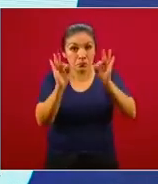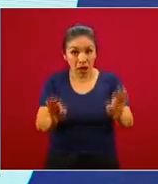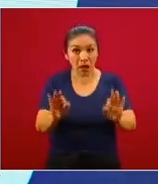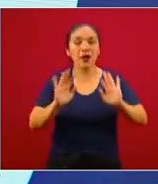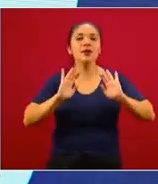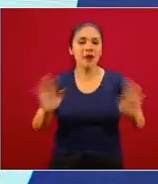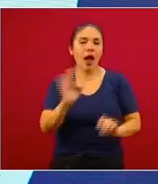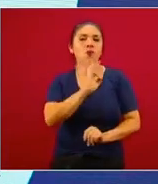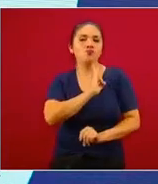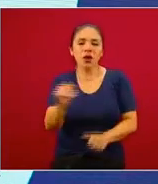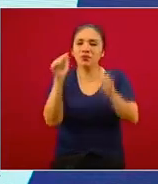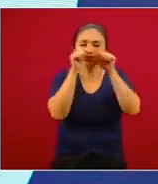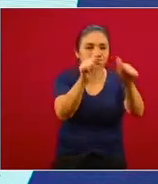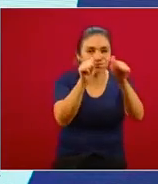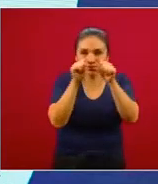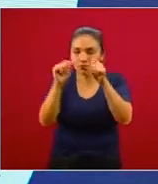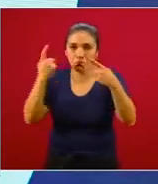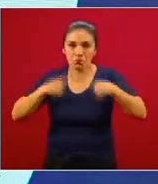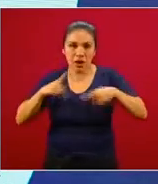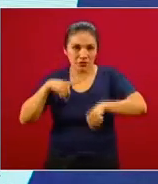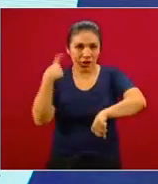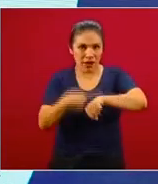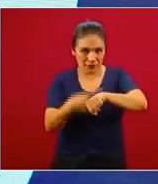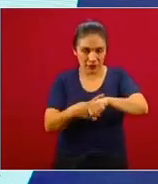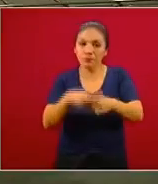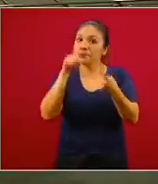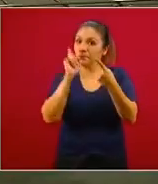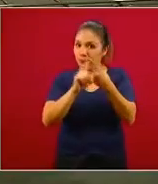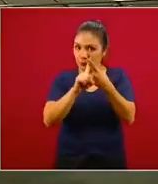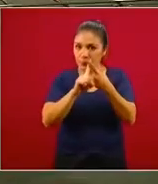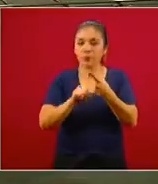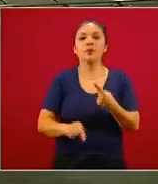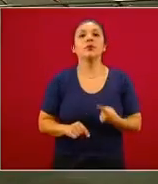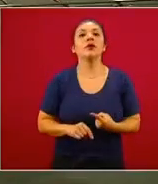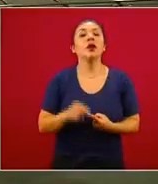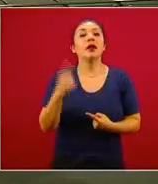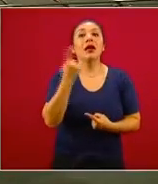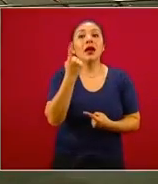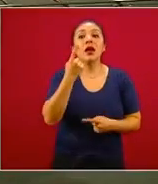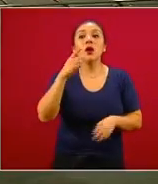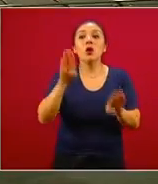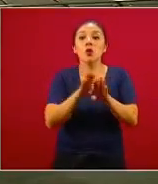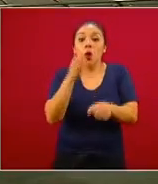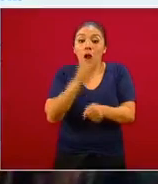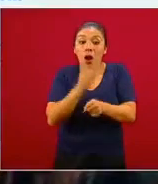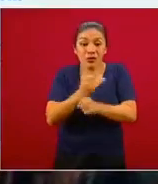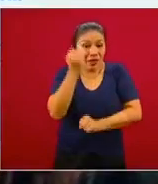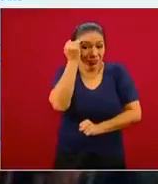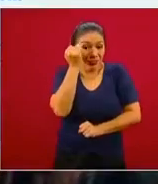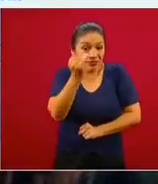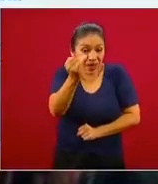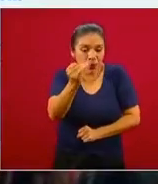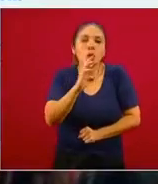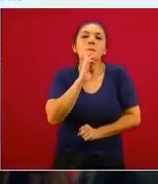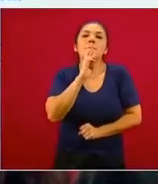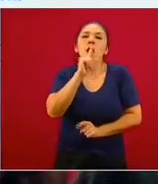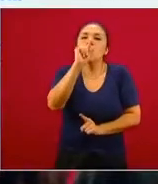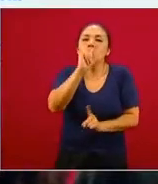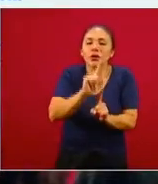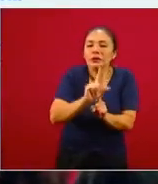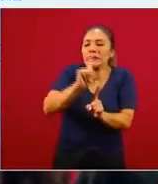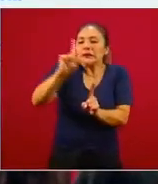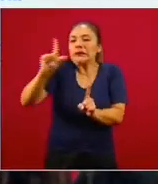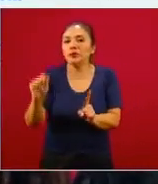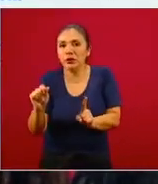preparations, expand the capacity of the health system, and be able to treat all of the population. So objective number one is to